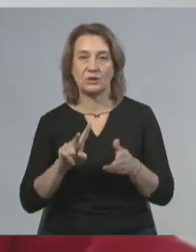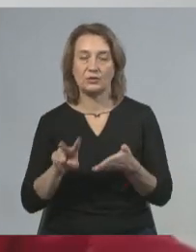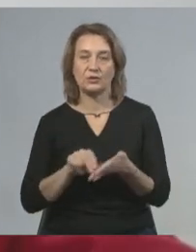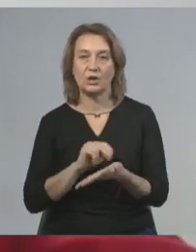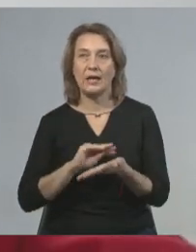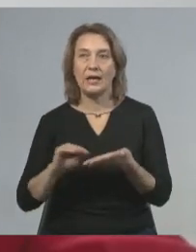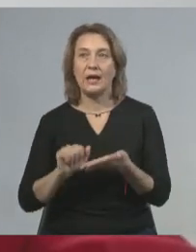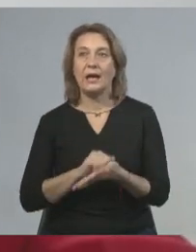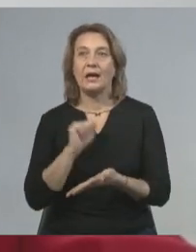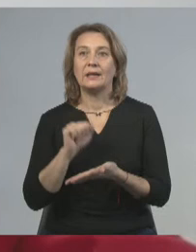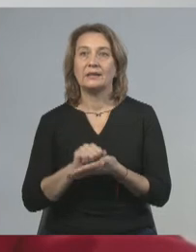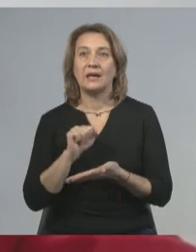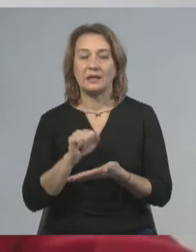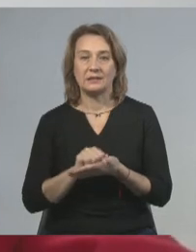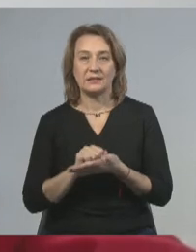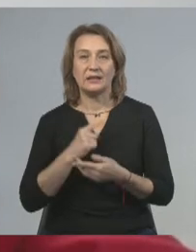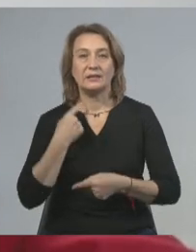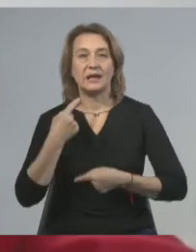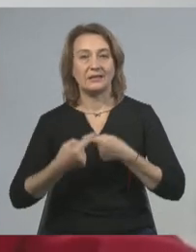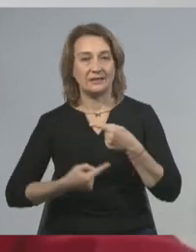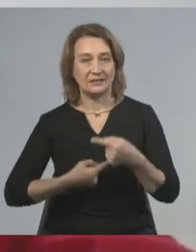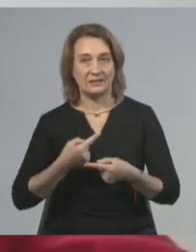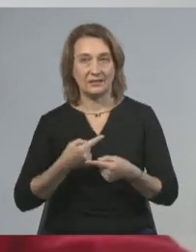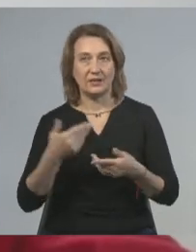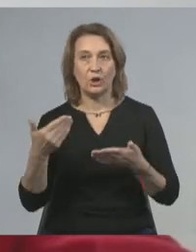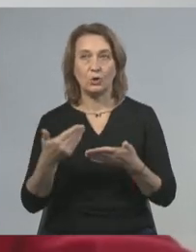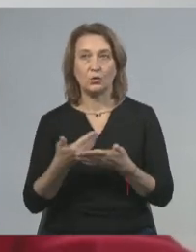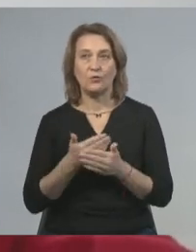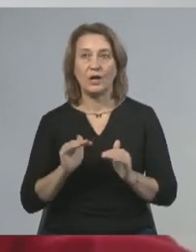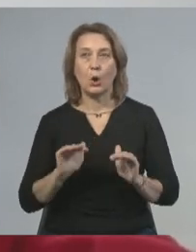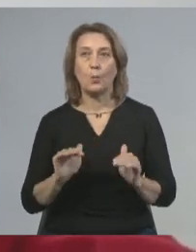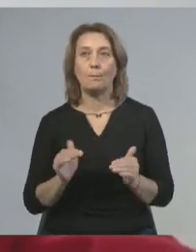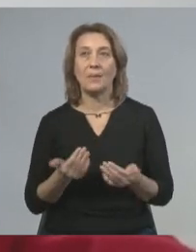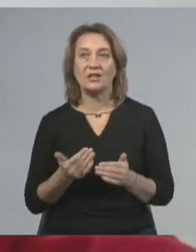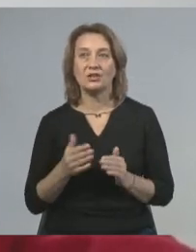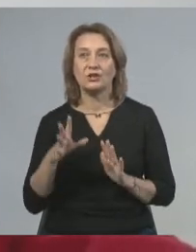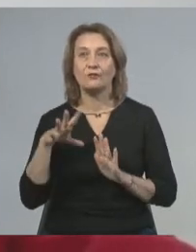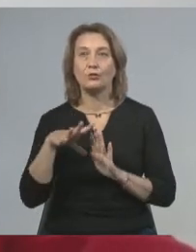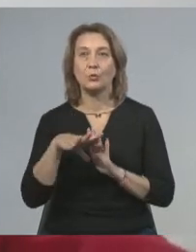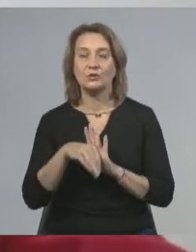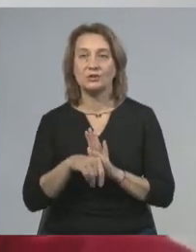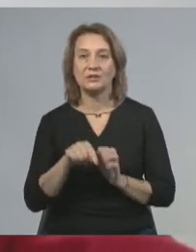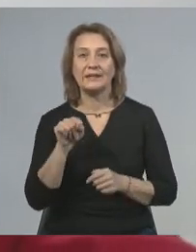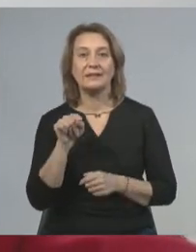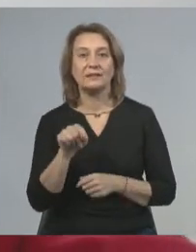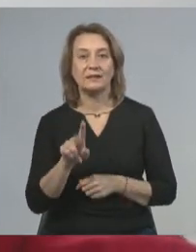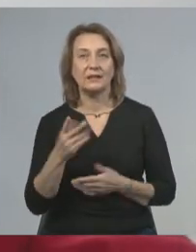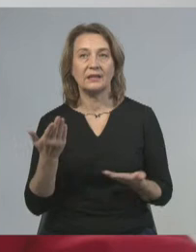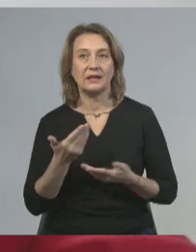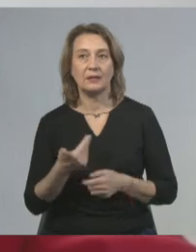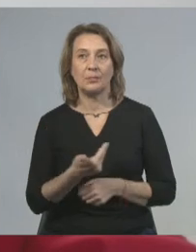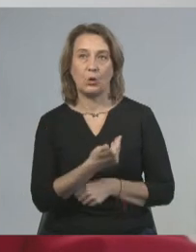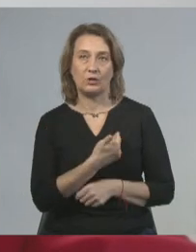which regulate activities of the media they actually are the same there were not any changes